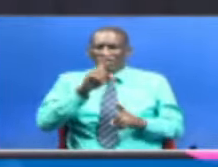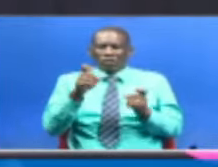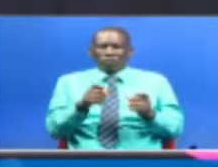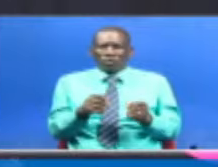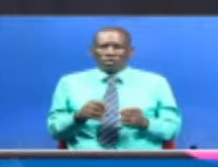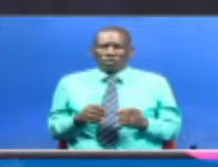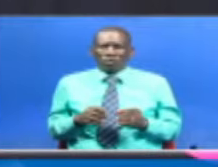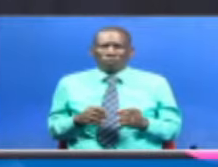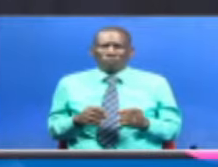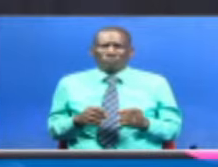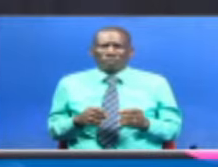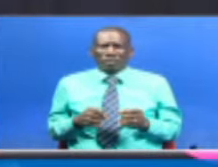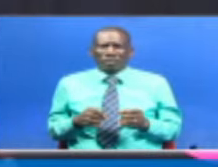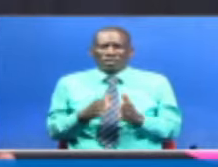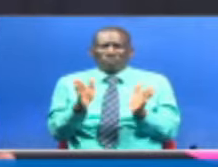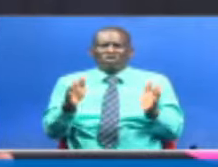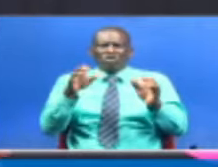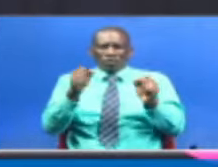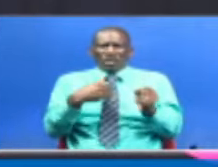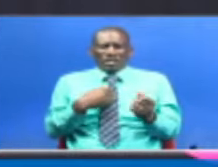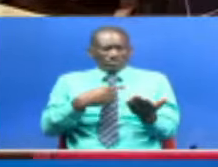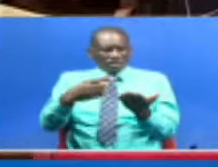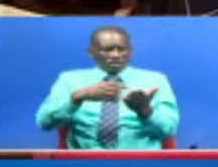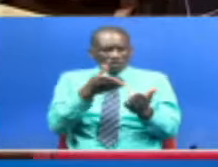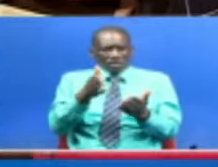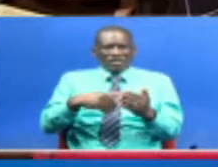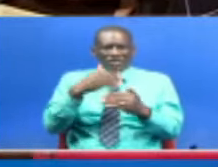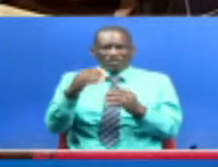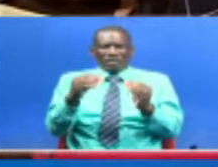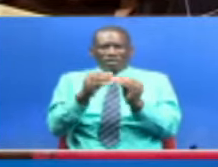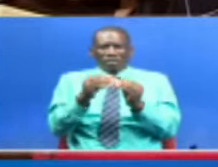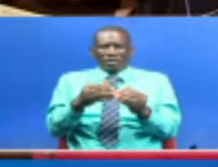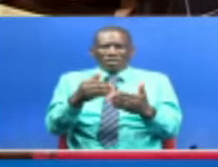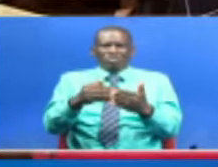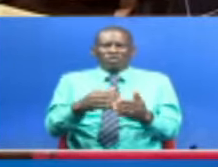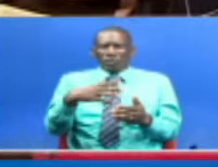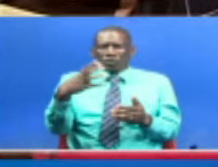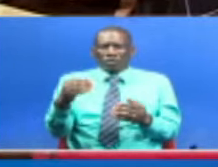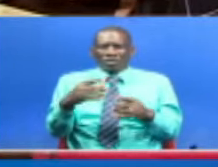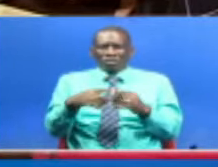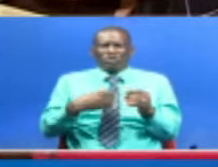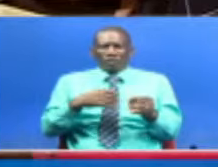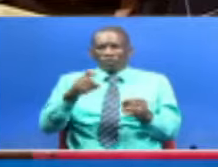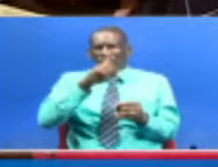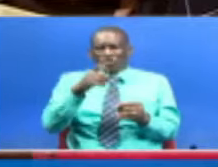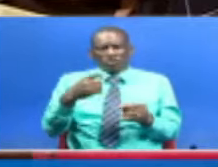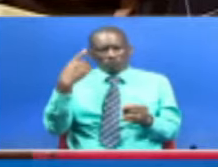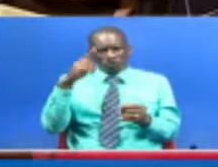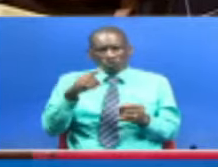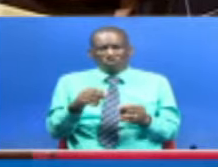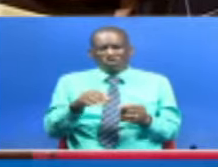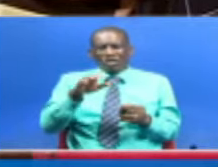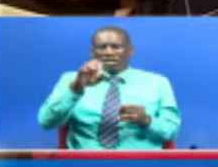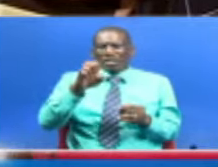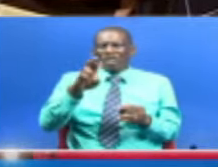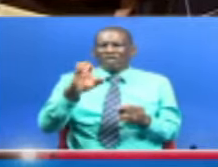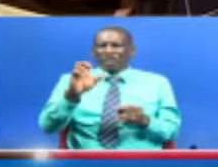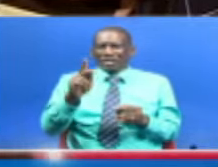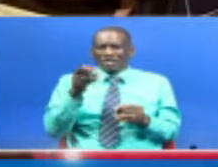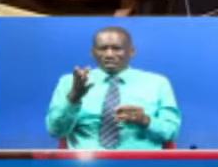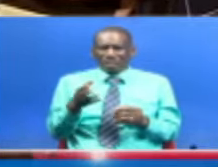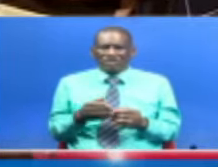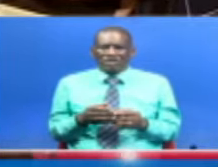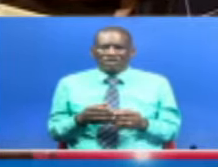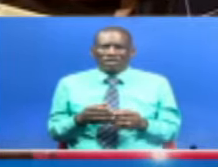abstract. Okay. You can have a chat with him after this, before he leaves. But there's a question for Eric here.